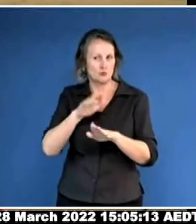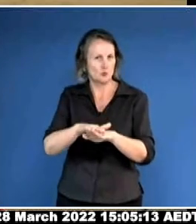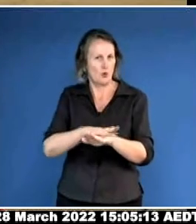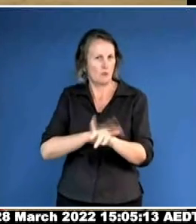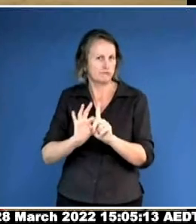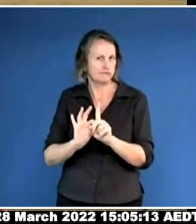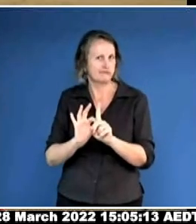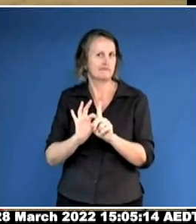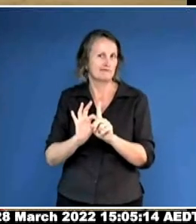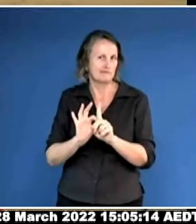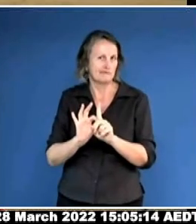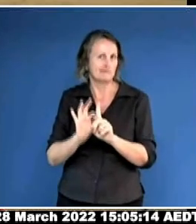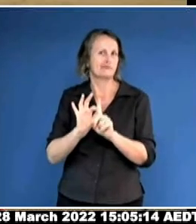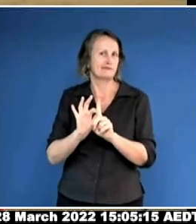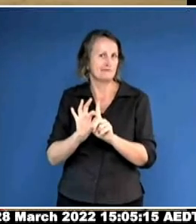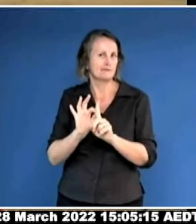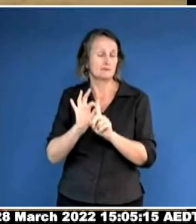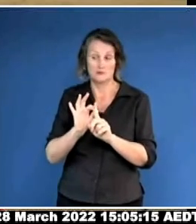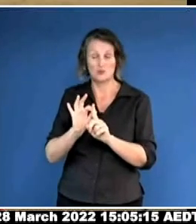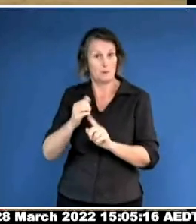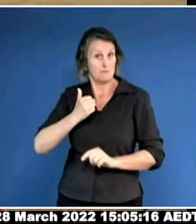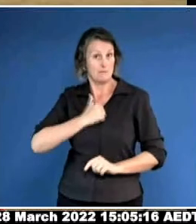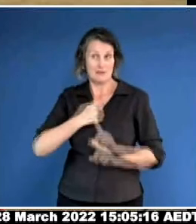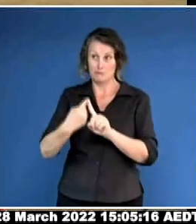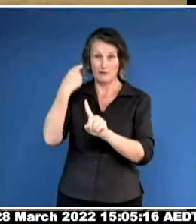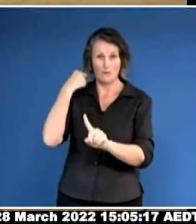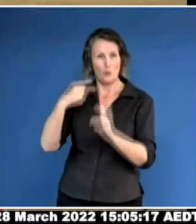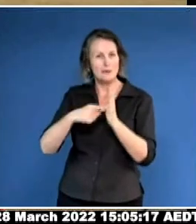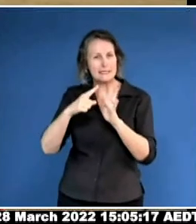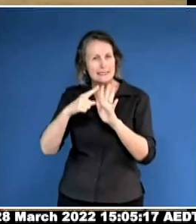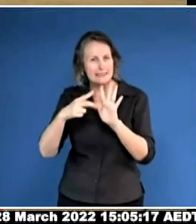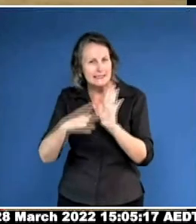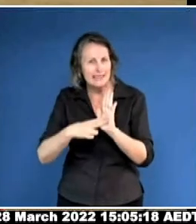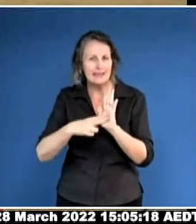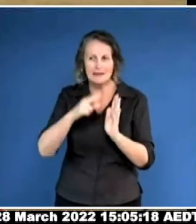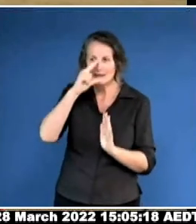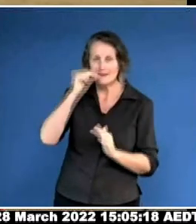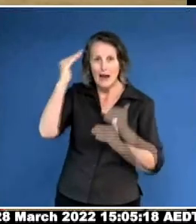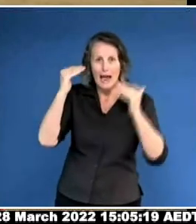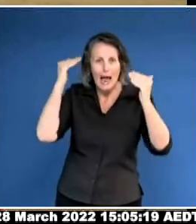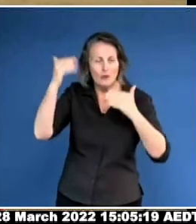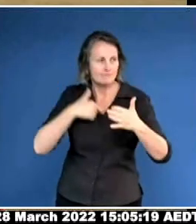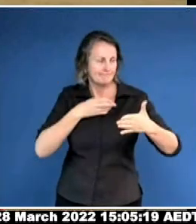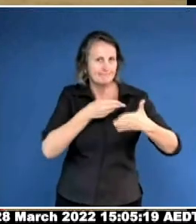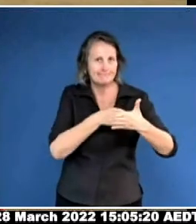much of my youth and early adult life experiencing a lack of access and equal